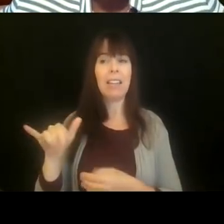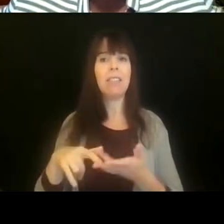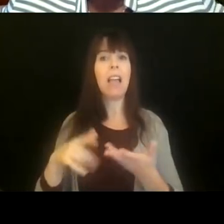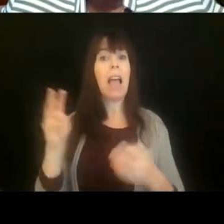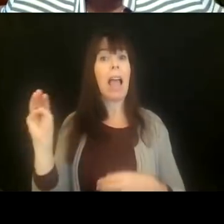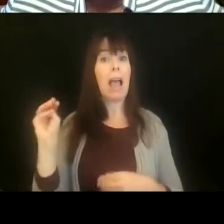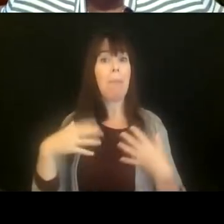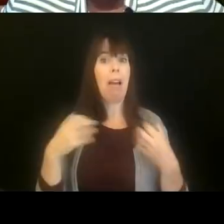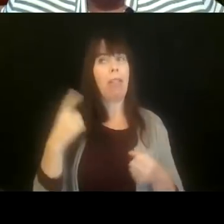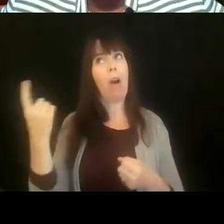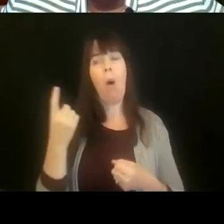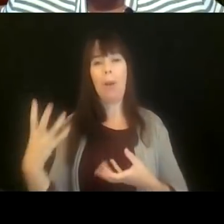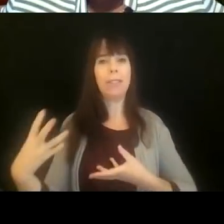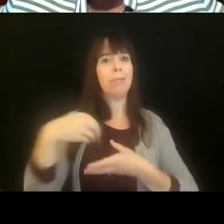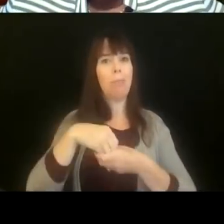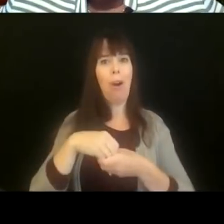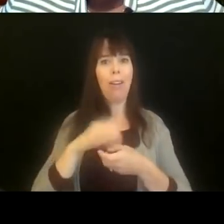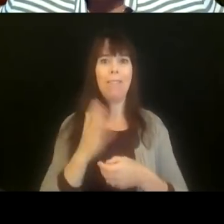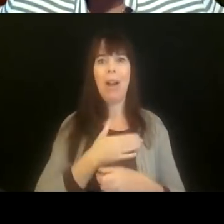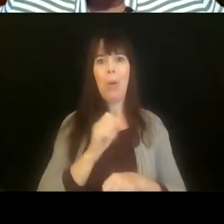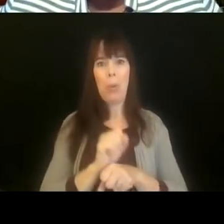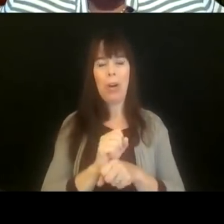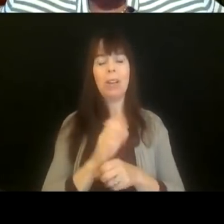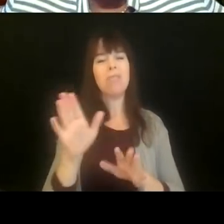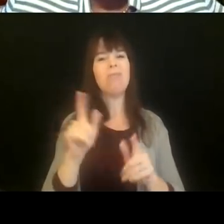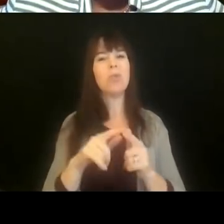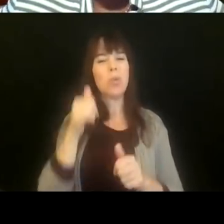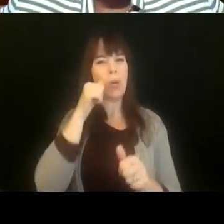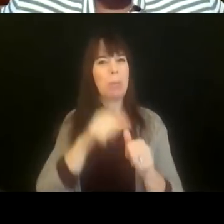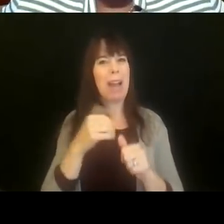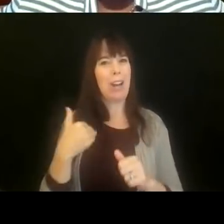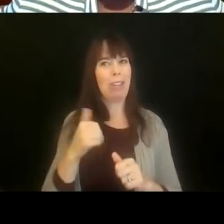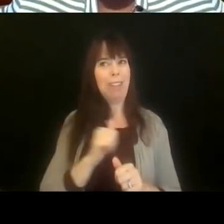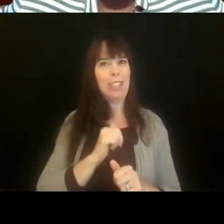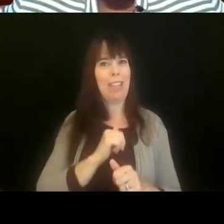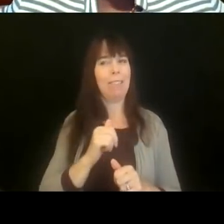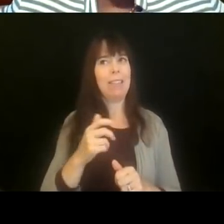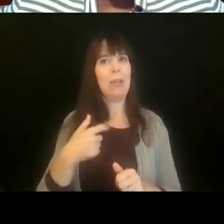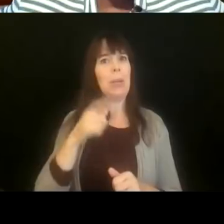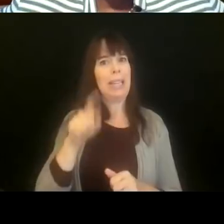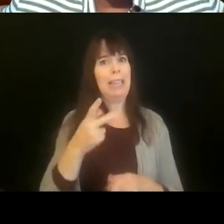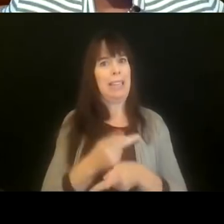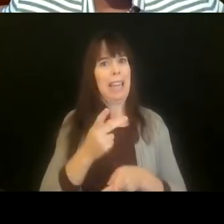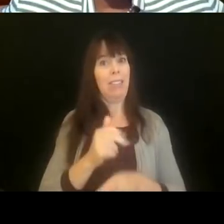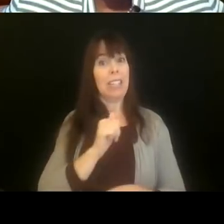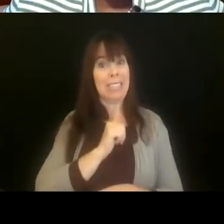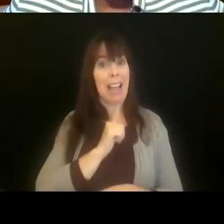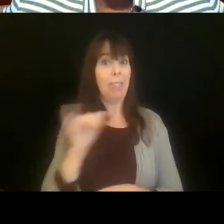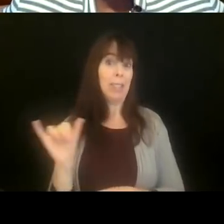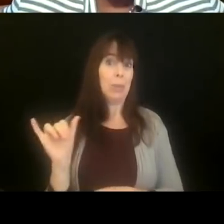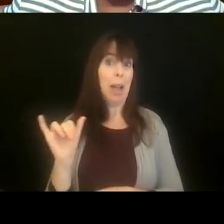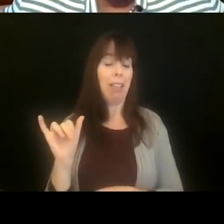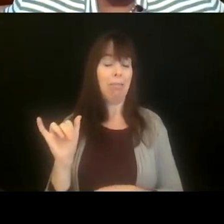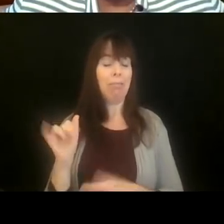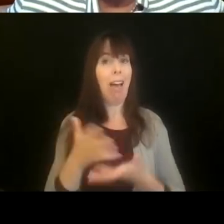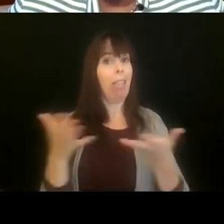is always part of what we do, to just remind ourselves that we need to take care of ourselves too. There's a